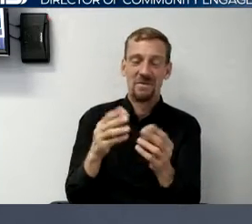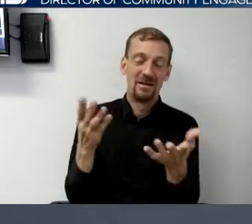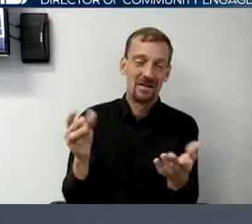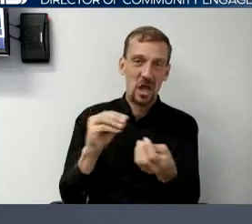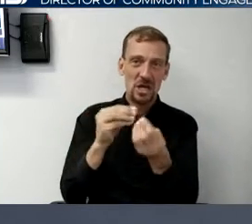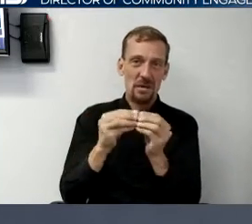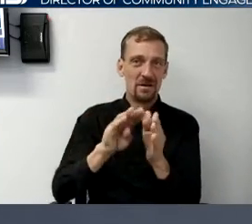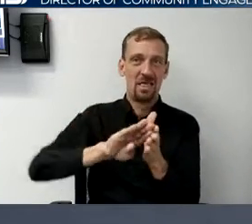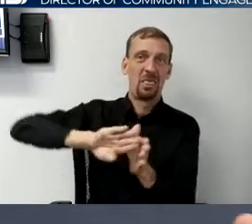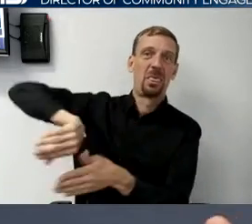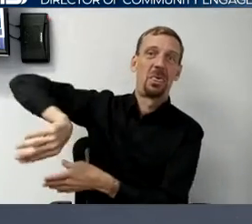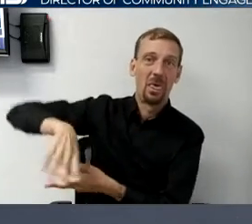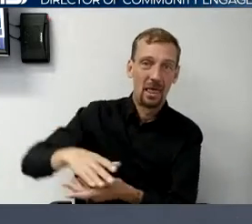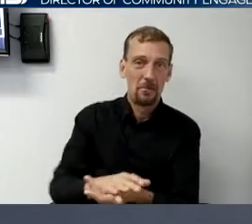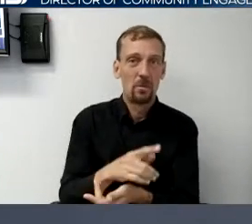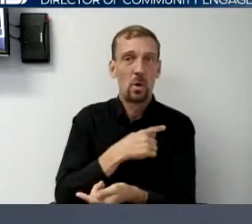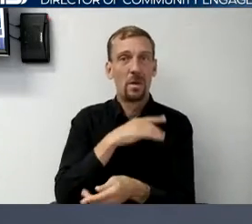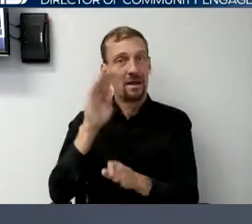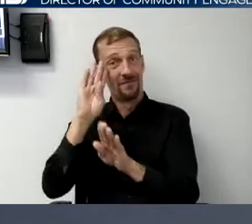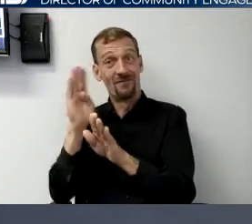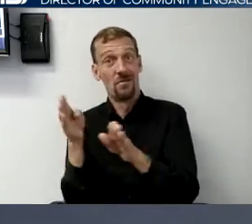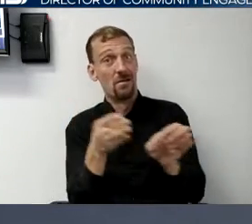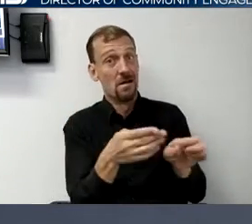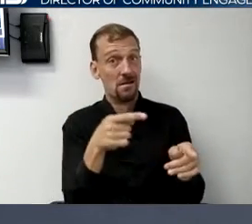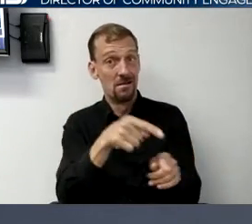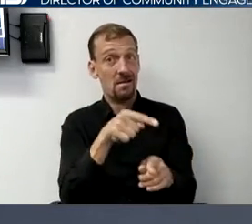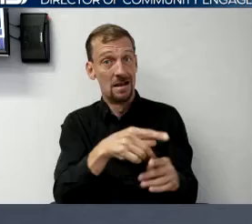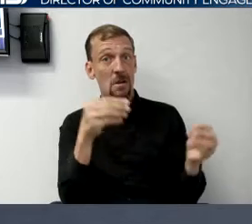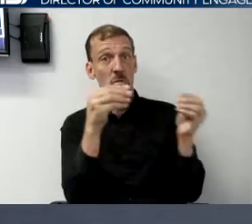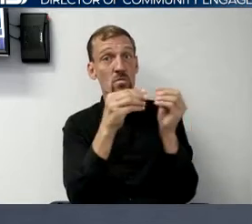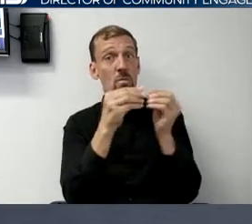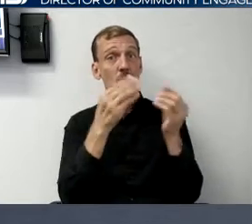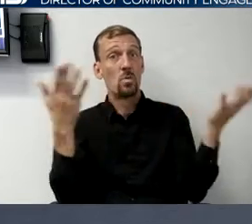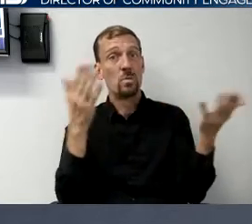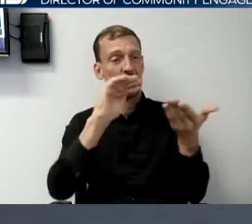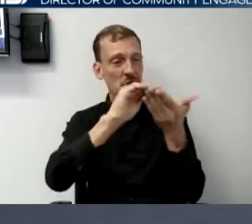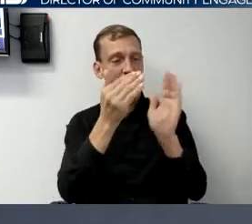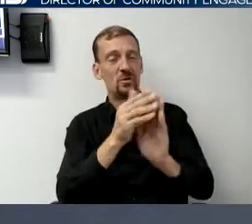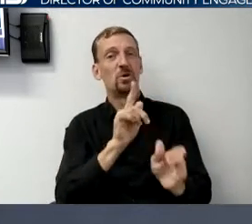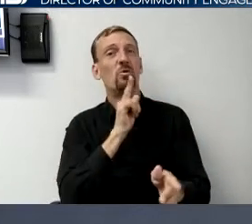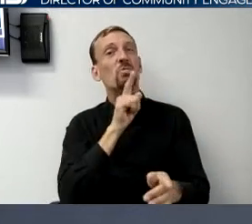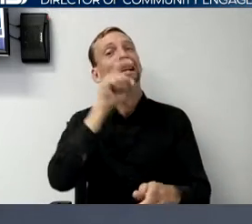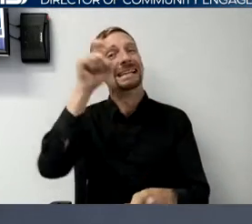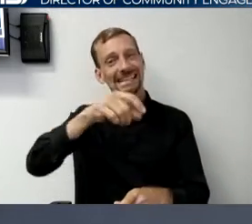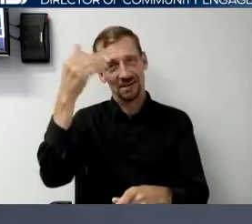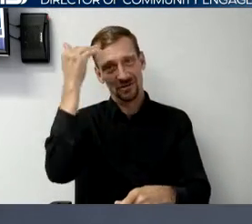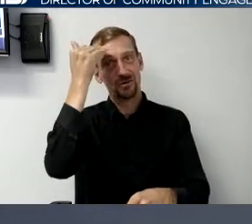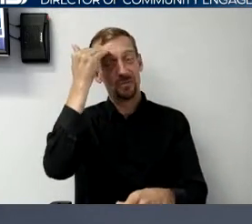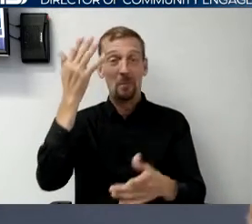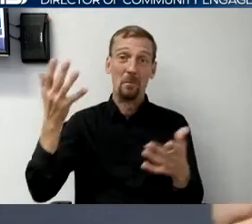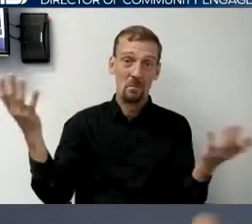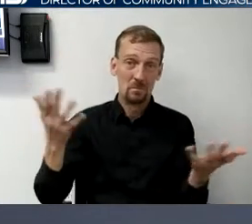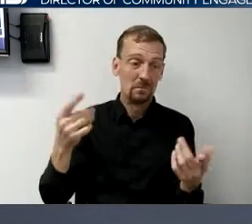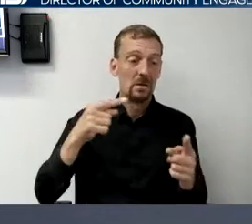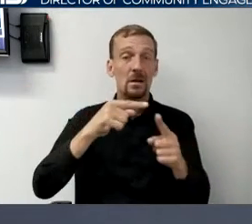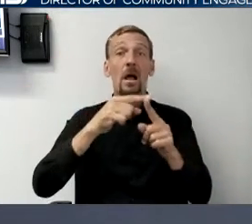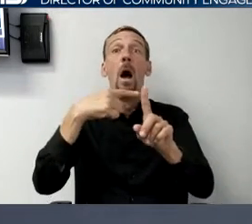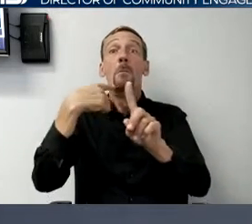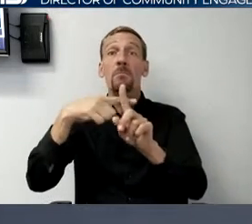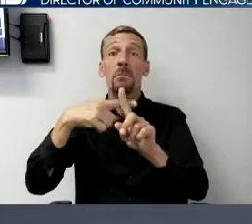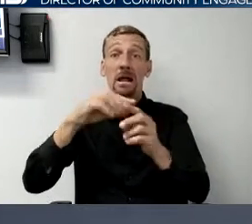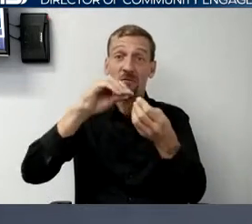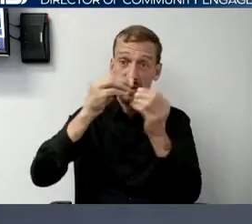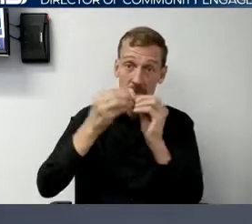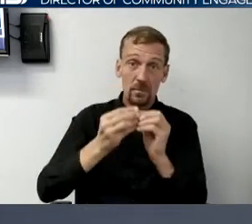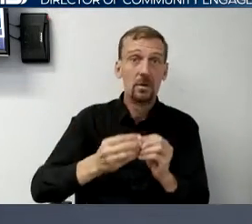So that we've kind of chosen to focus more on the things that the community is really asking us for, like the positivity